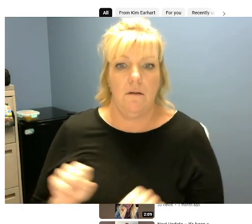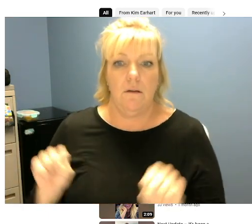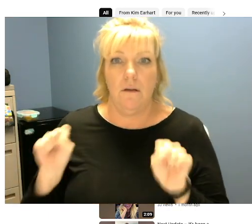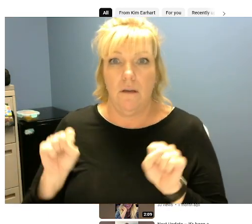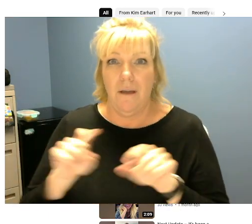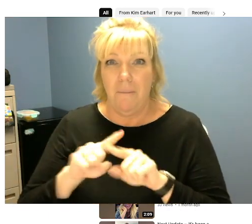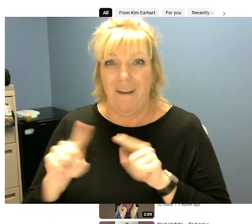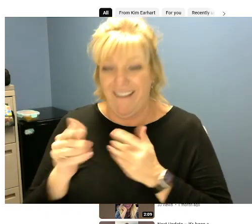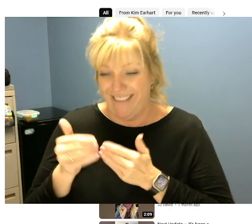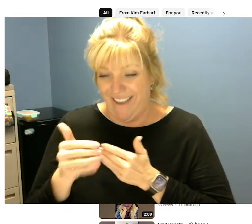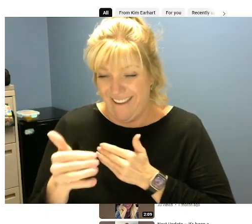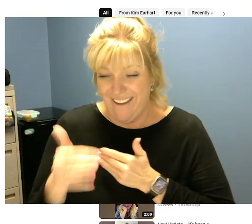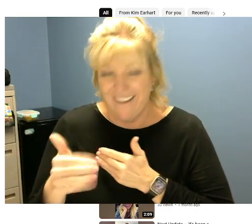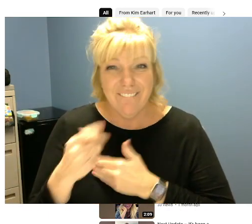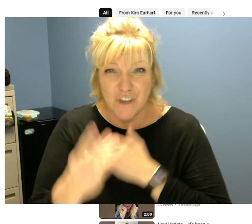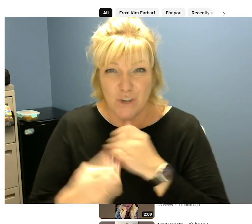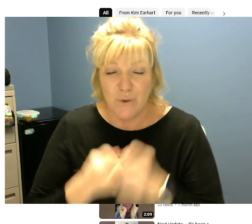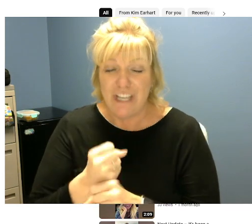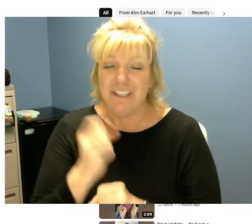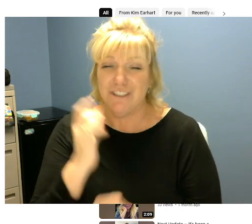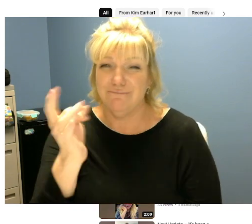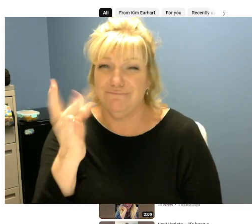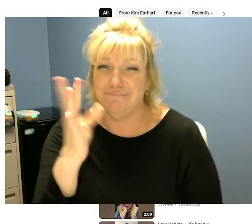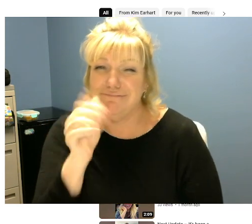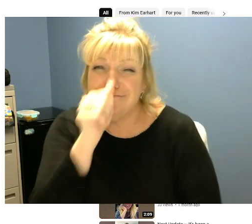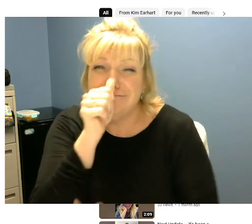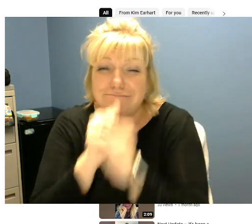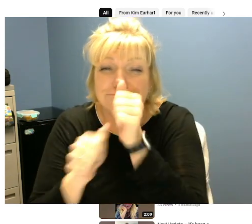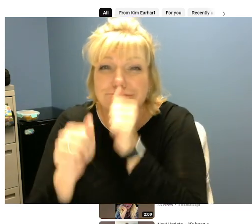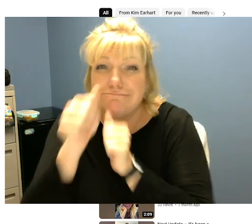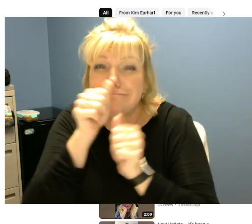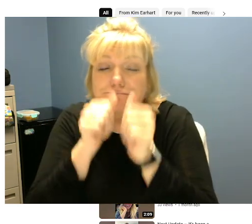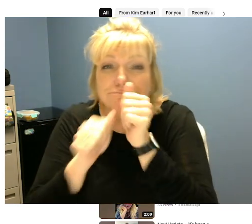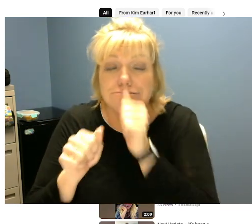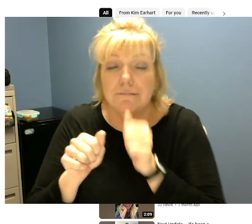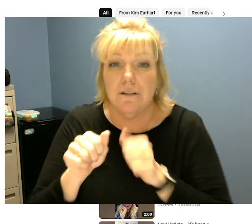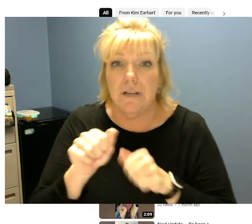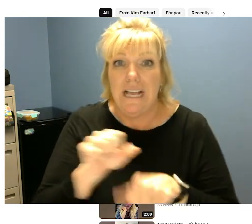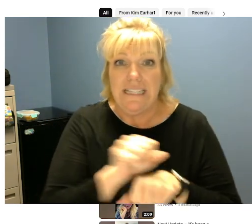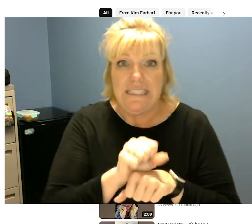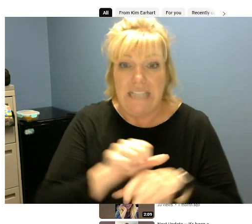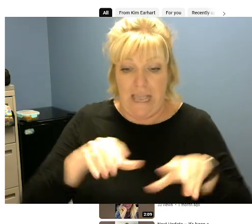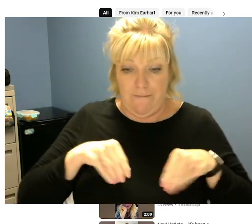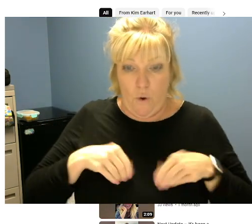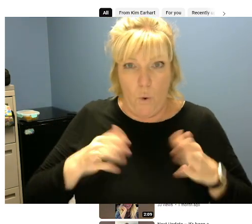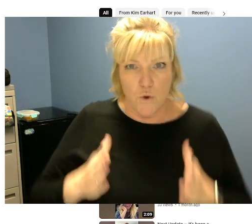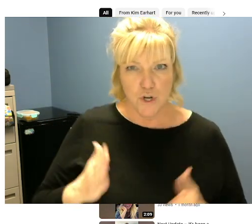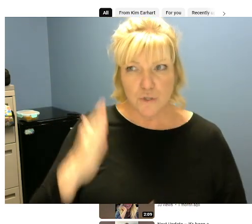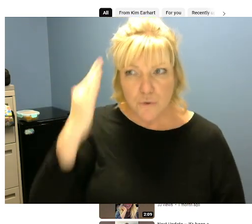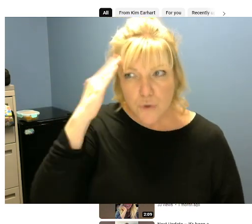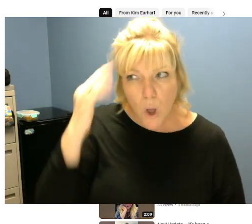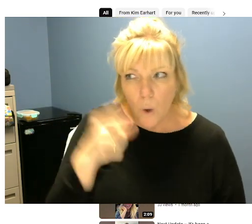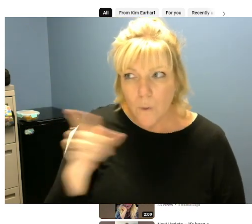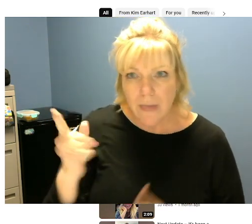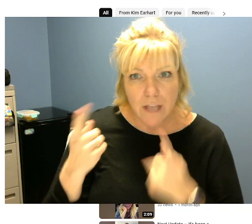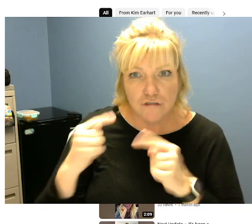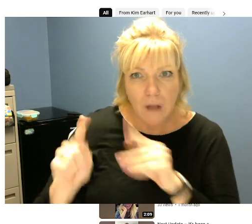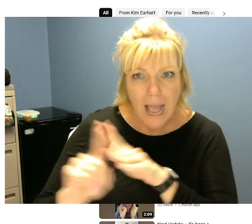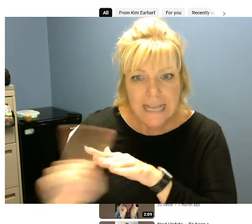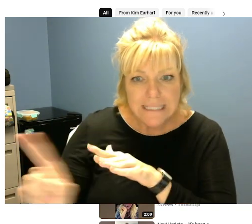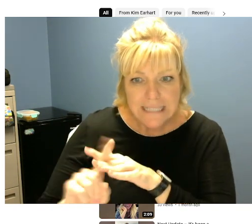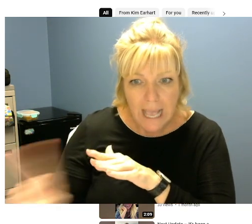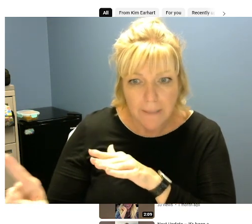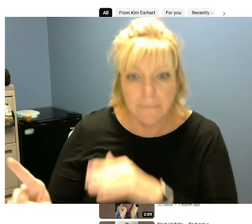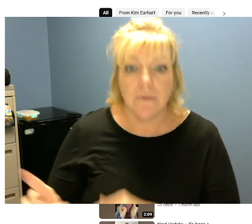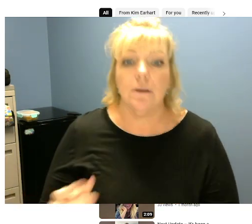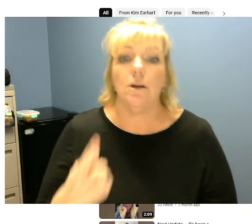years. Slave owners know their slaves are trying to escape because Union lines are just over there. One woman